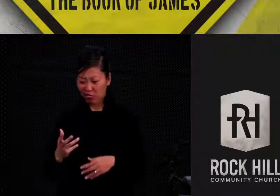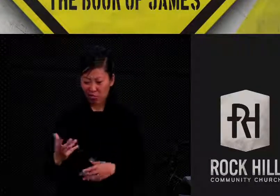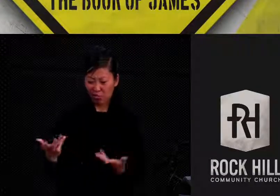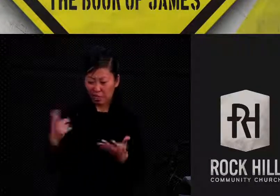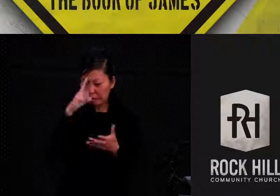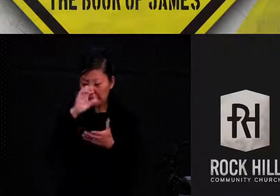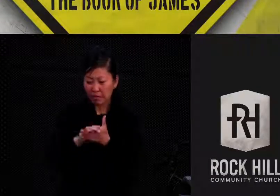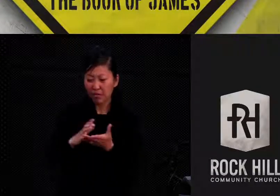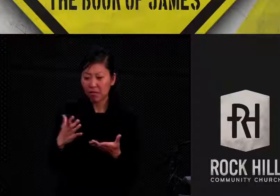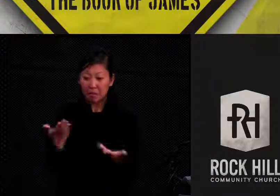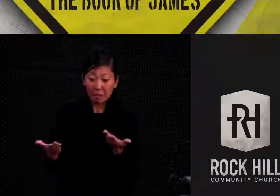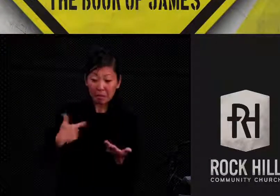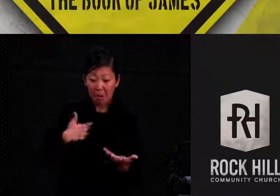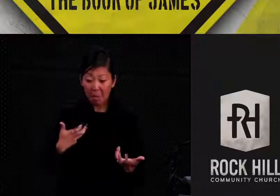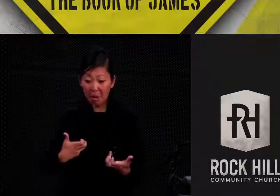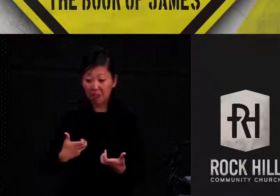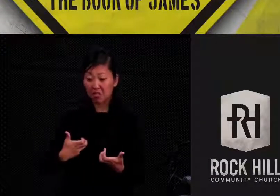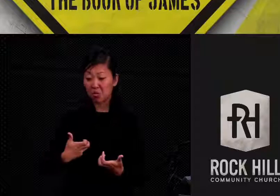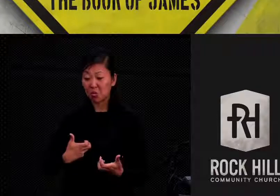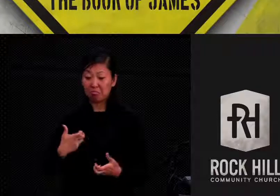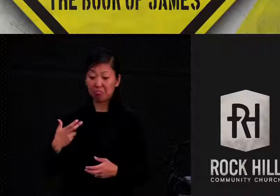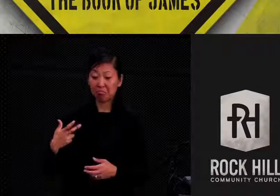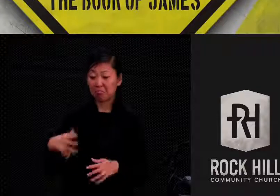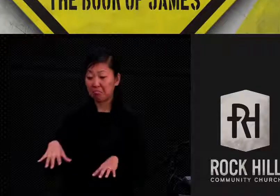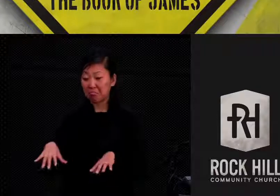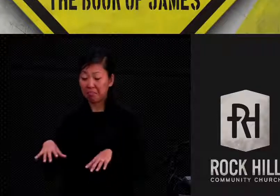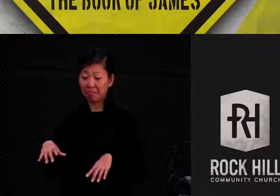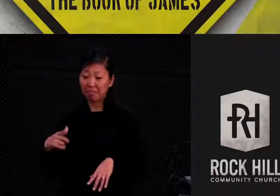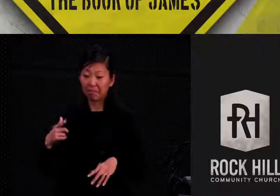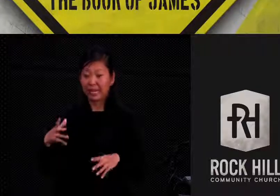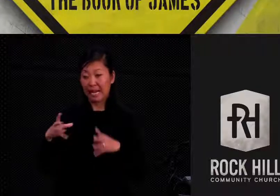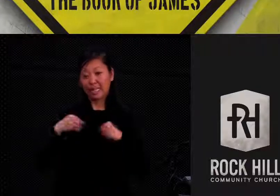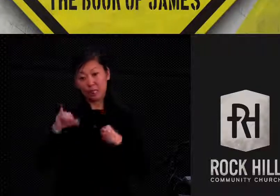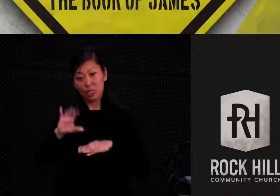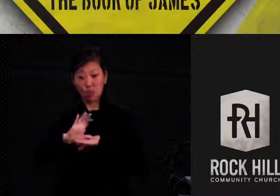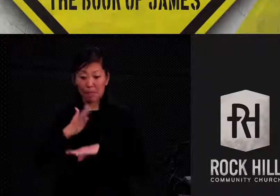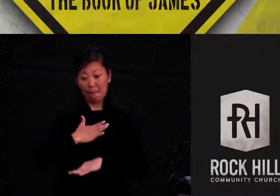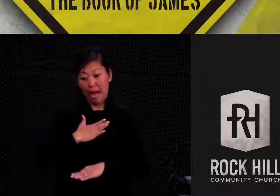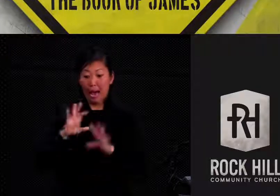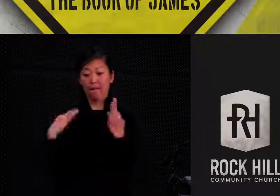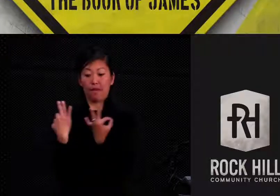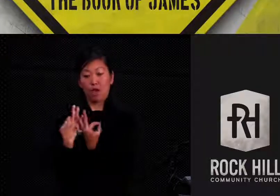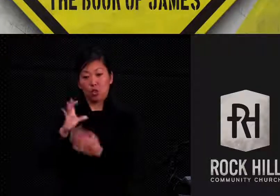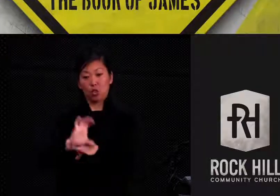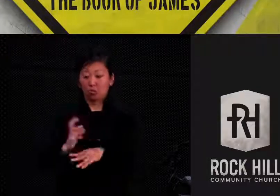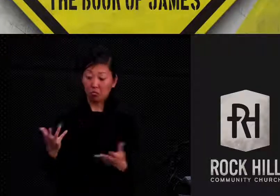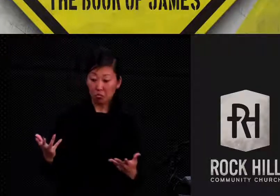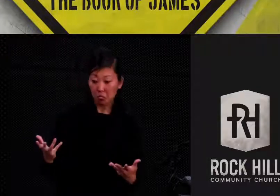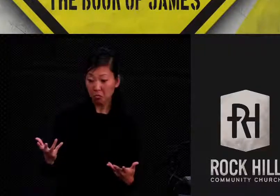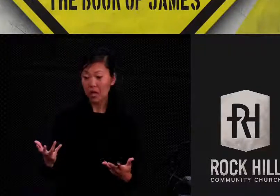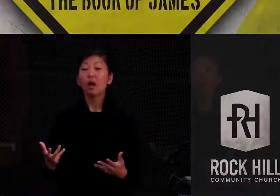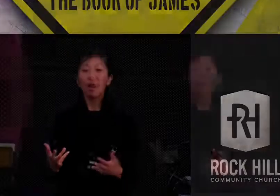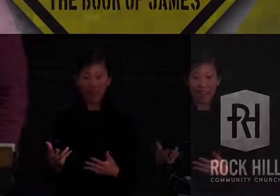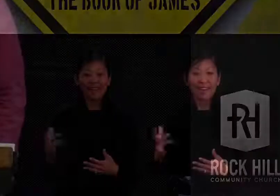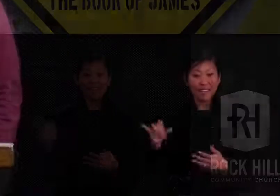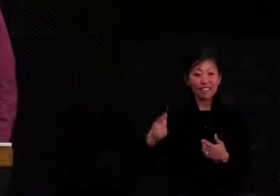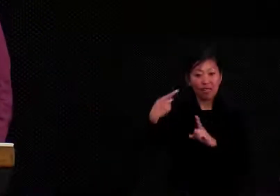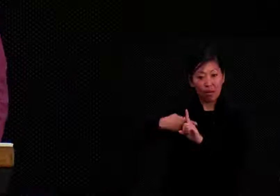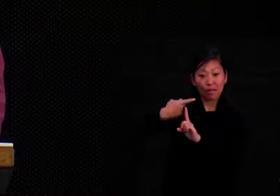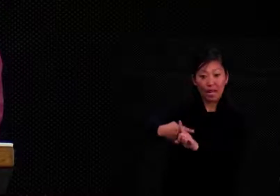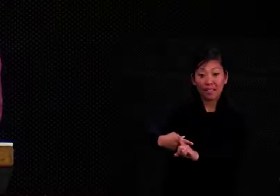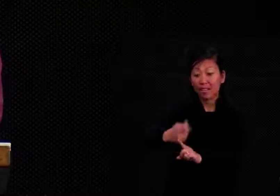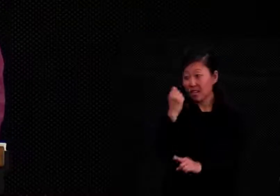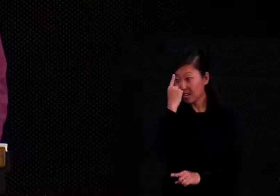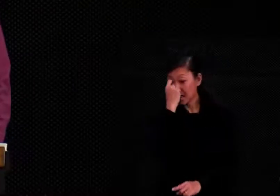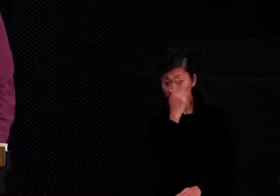you're maybe going to call your church family. One of the first things that I always tell people, I assure them, Rock Hill is not